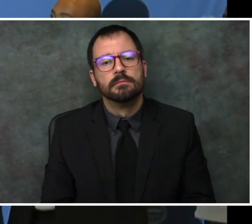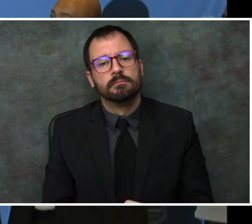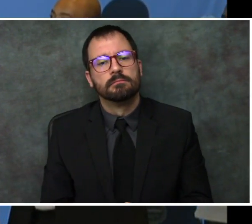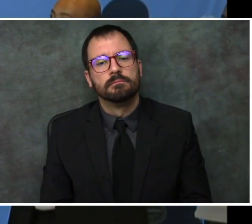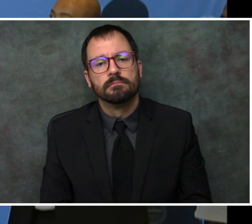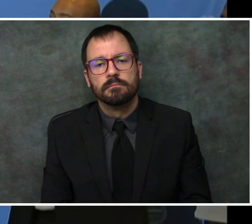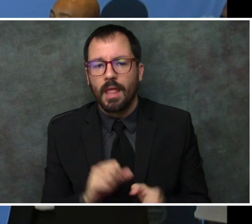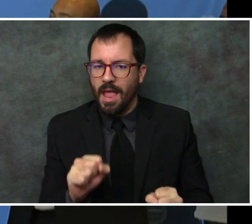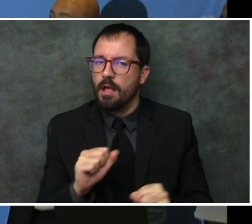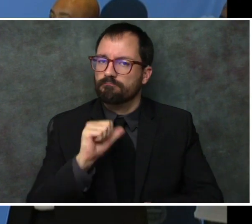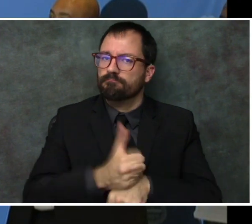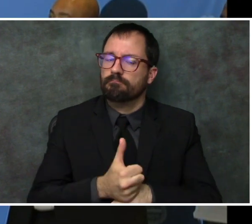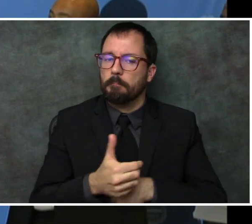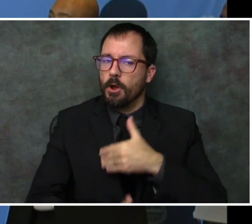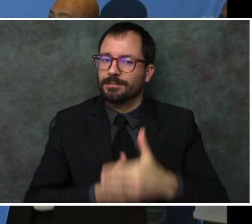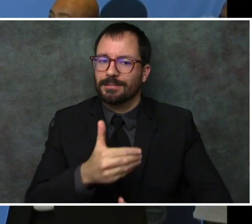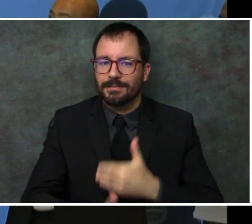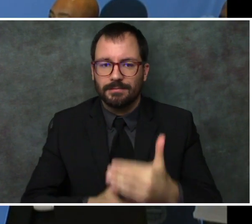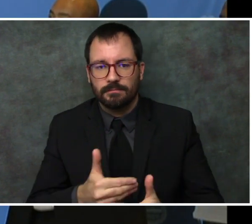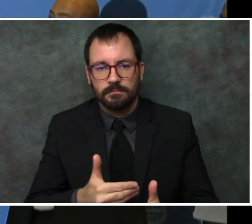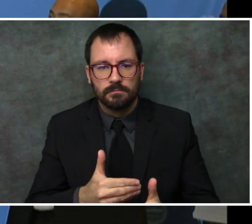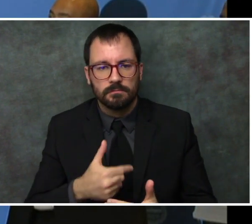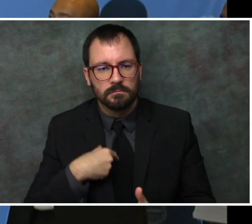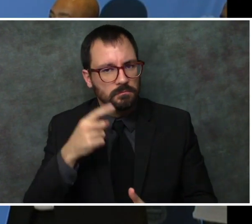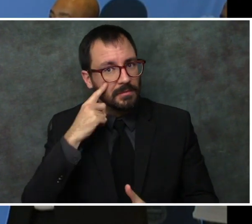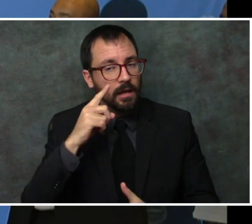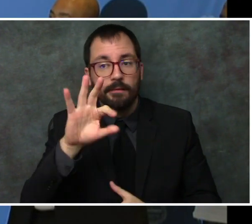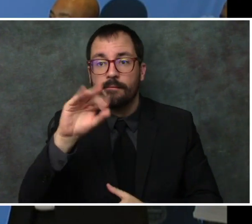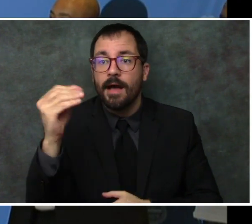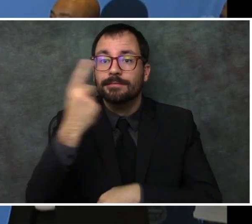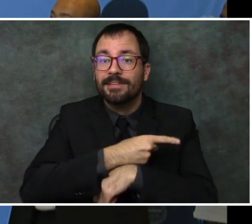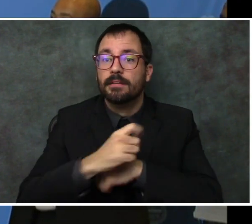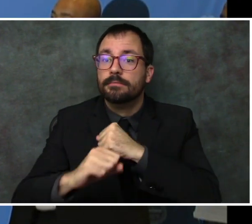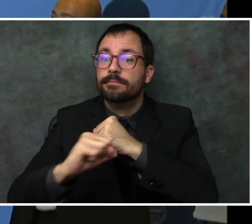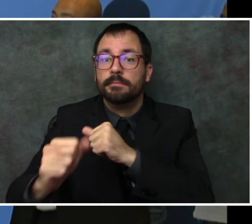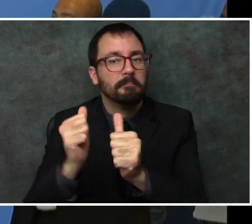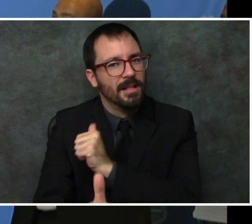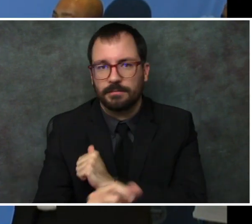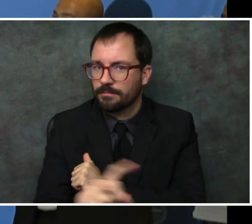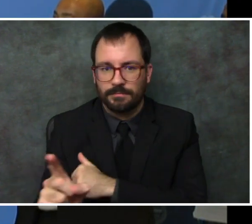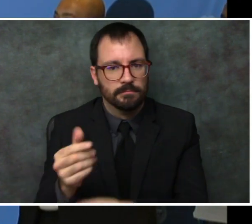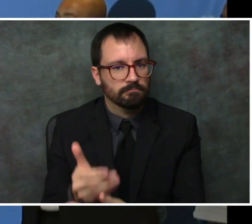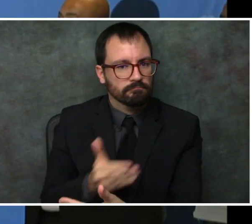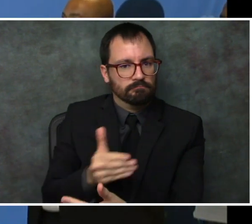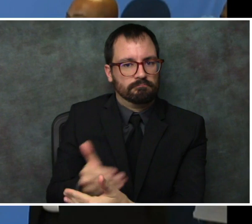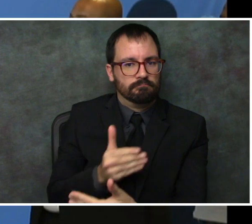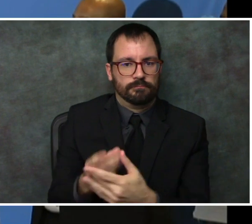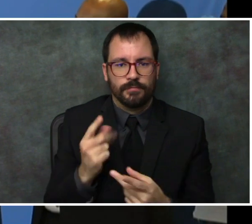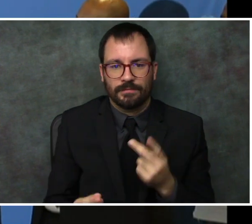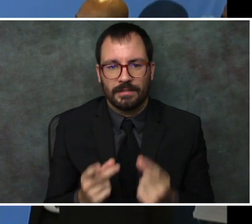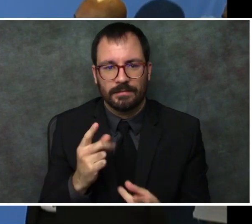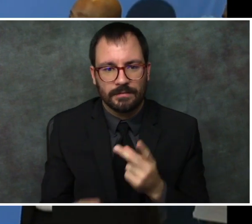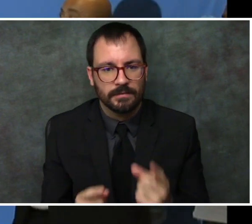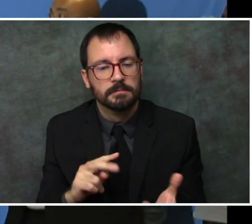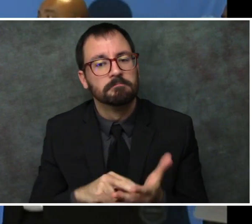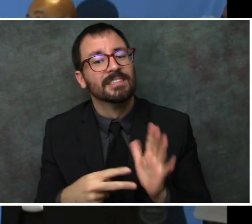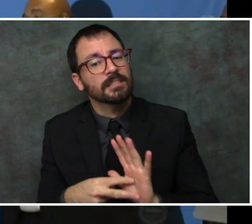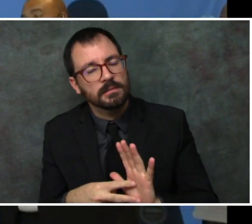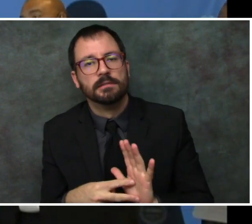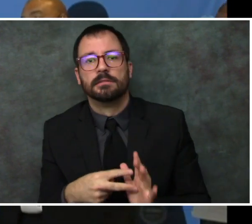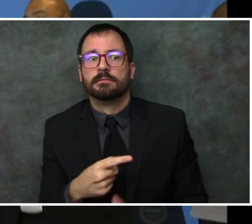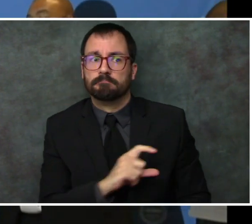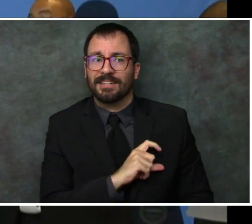according to, we're going to have a transparency data board. I don't think anyone has a reason to be afraid of this. This should not be, oh, here we go again. This is